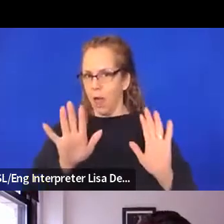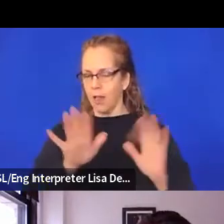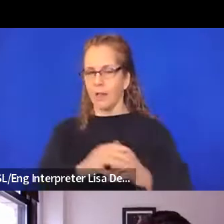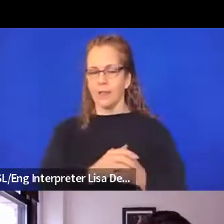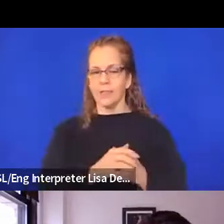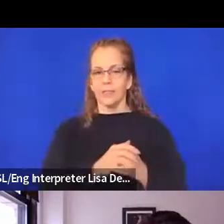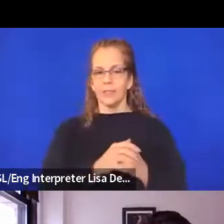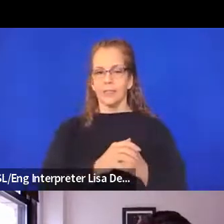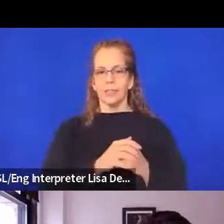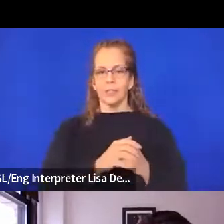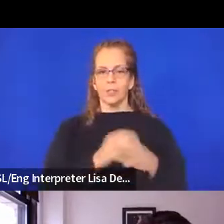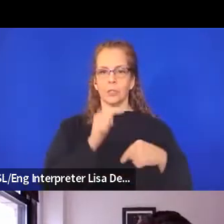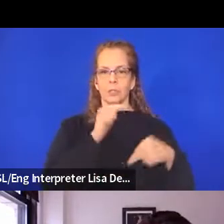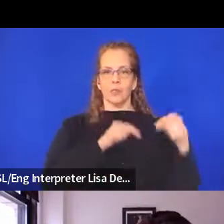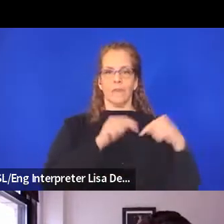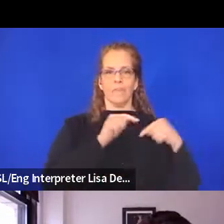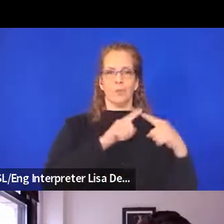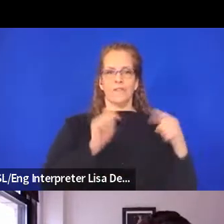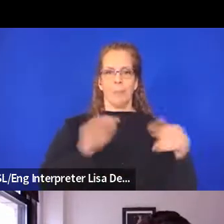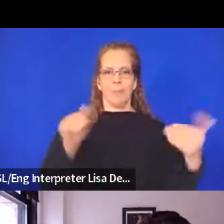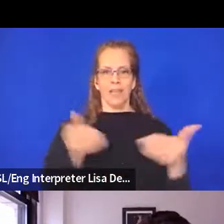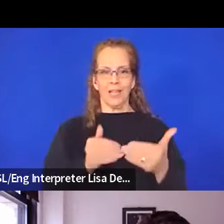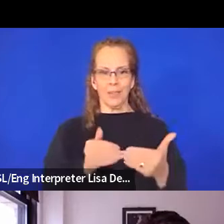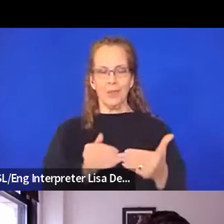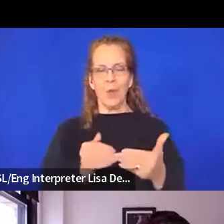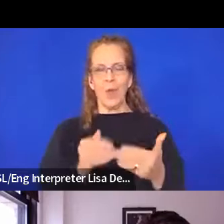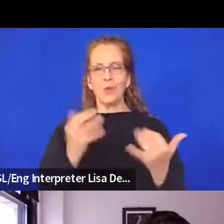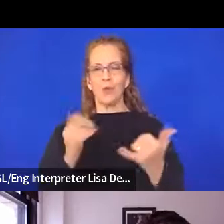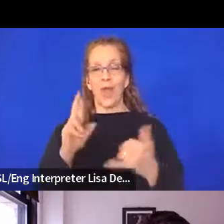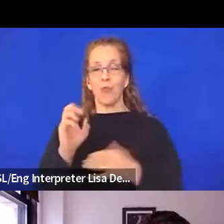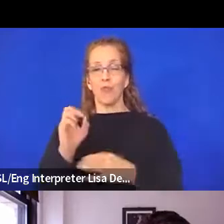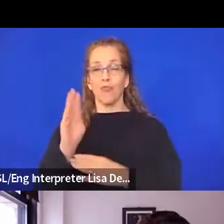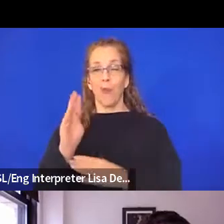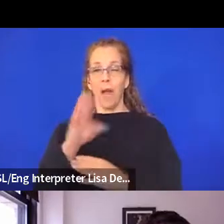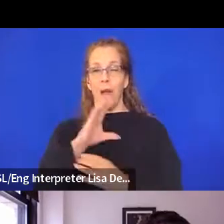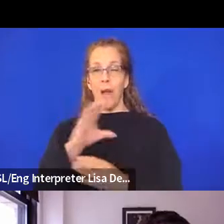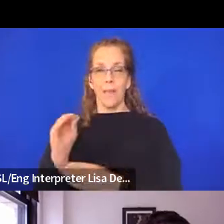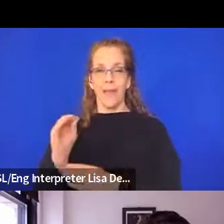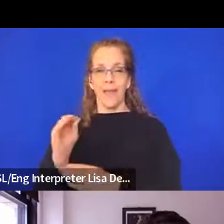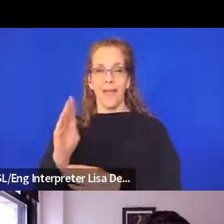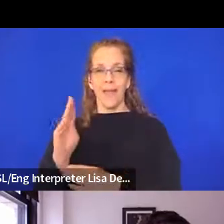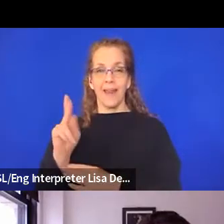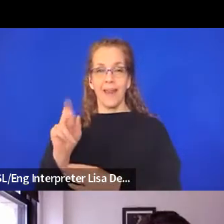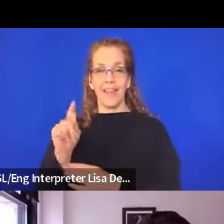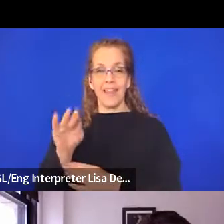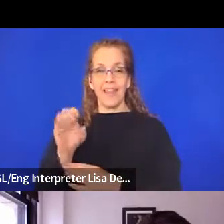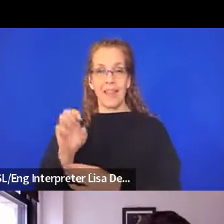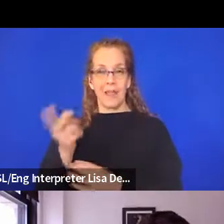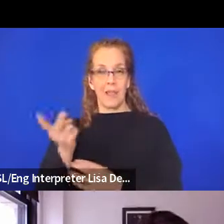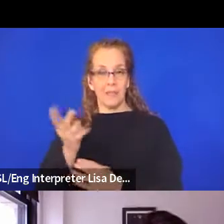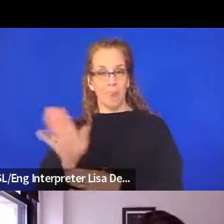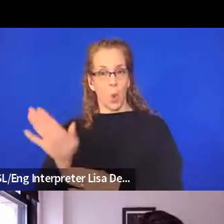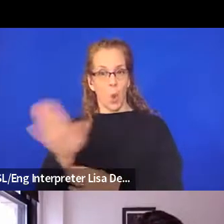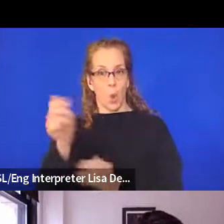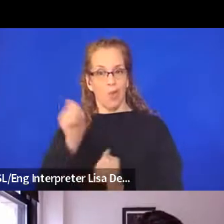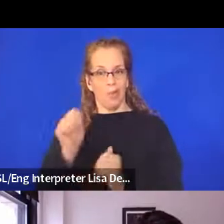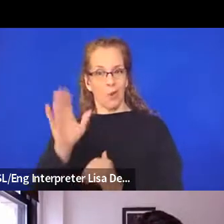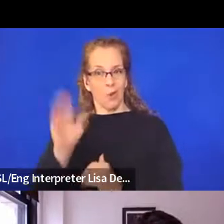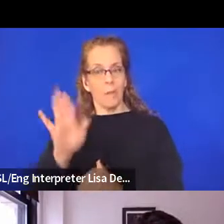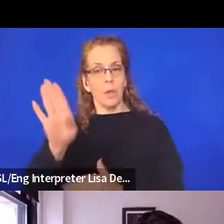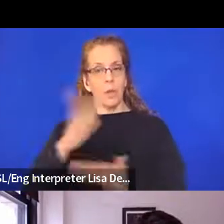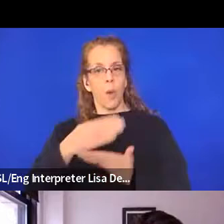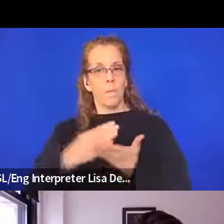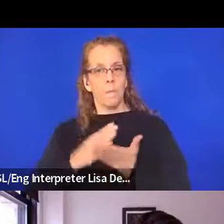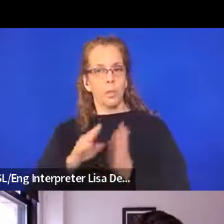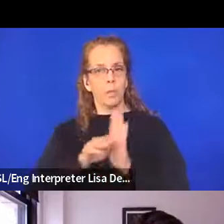going in reverse order from our intros. Rob and Kate, how would you like to answer this question of how your budgeting